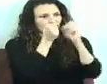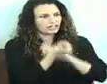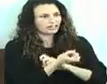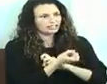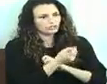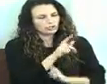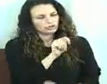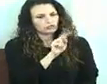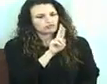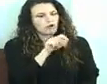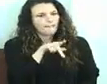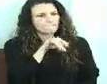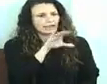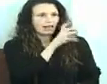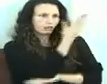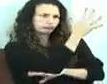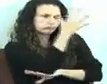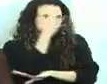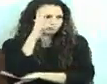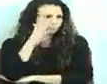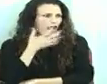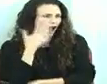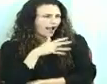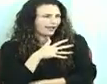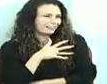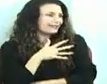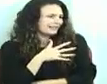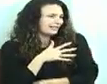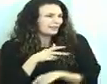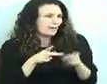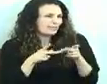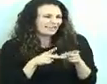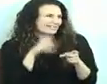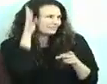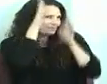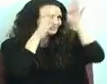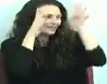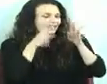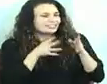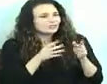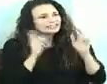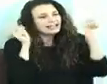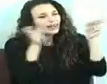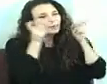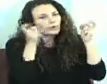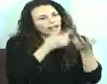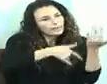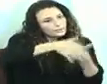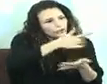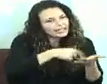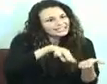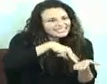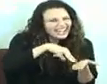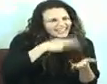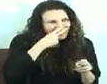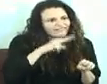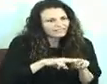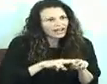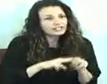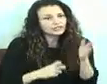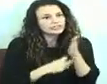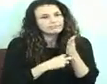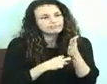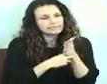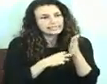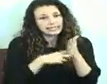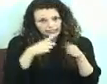space to celebrate community, dance, and have fun. Tickets are on sale following each worship service at the table in